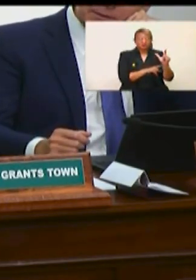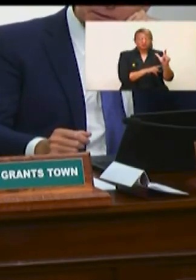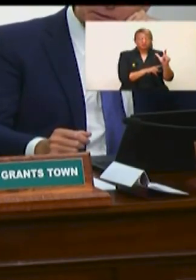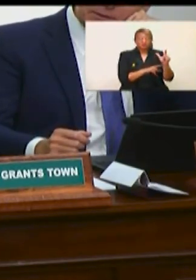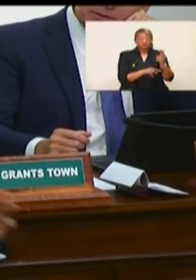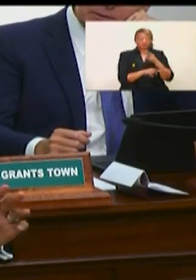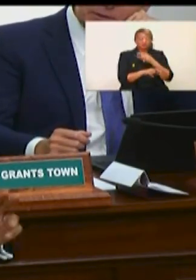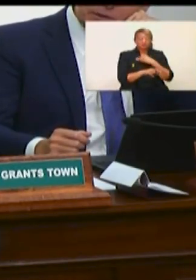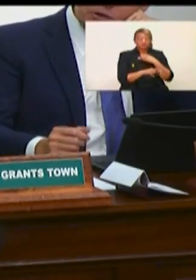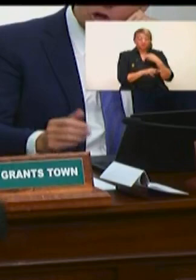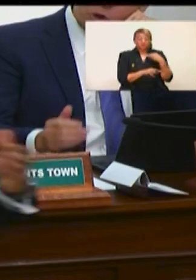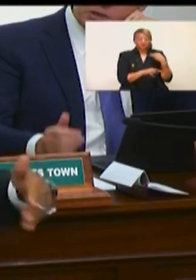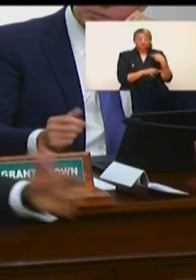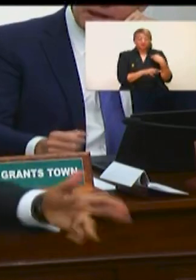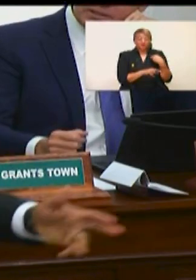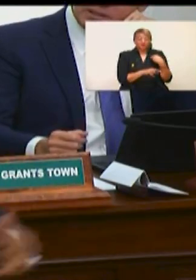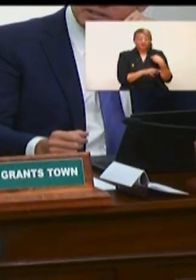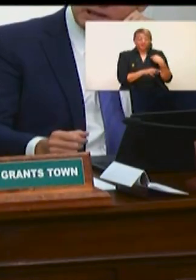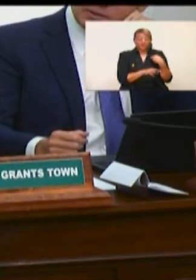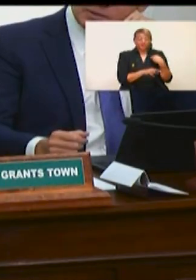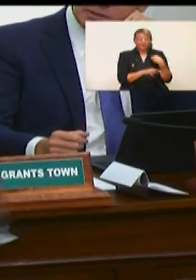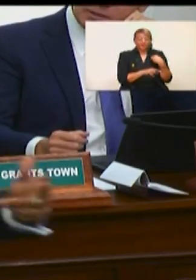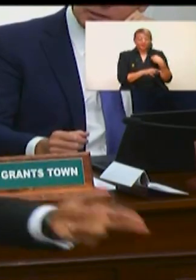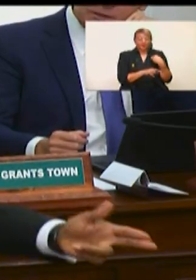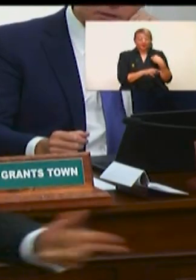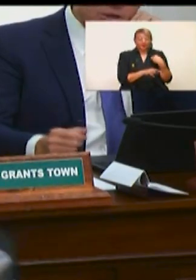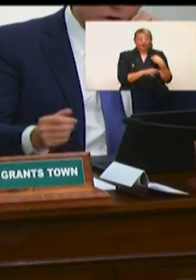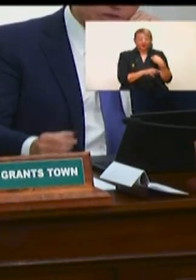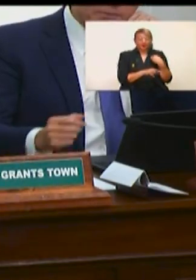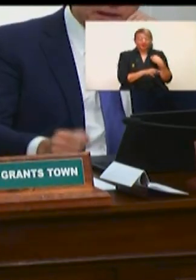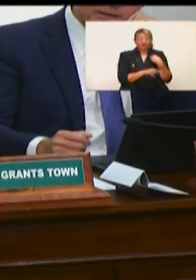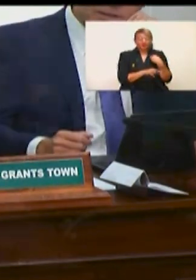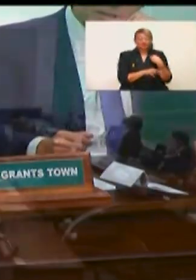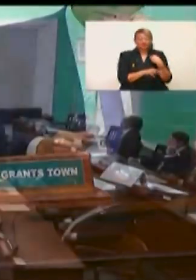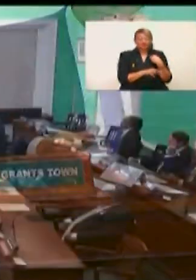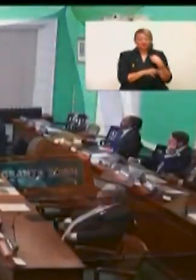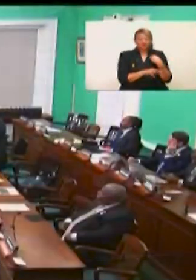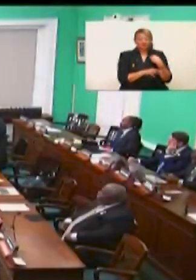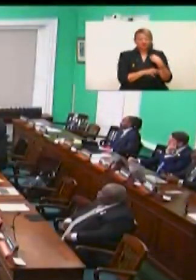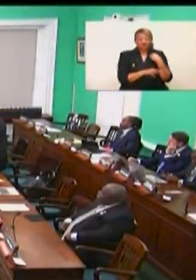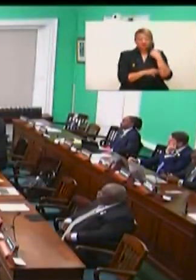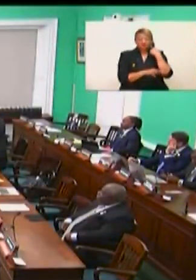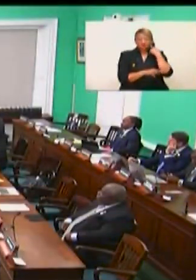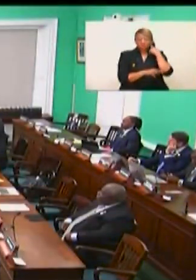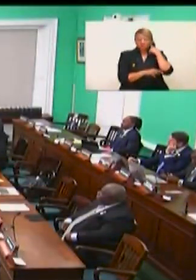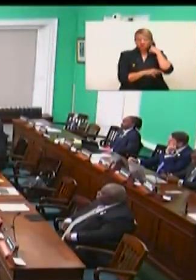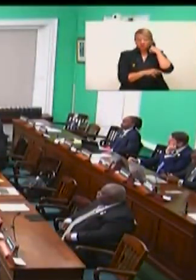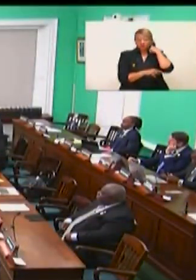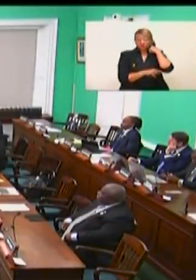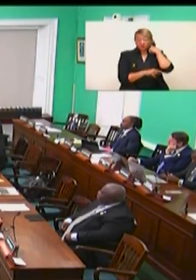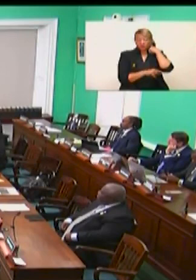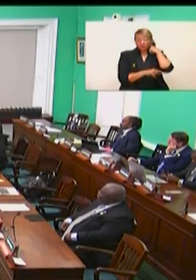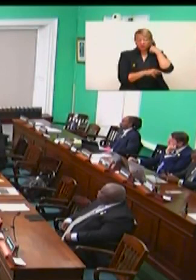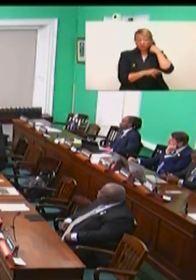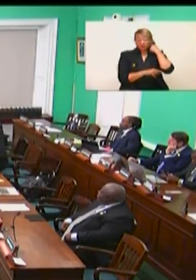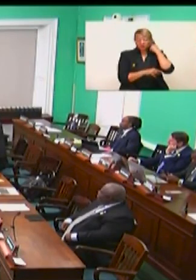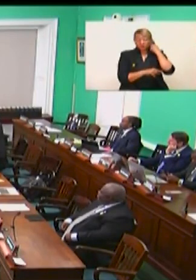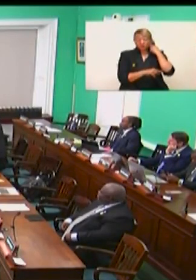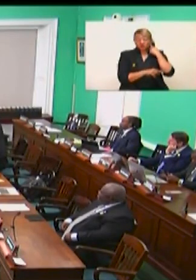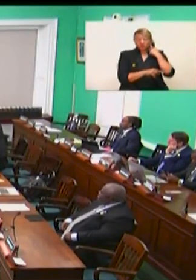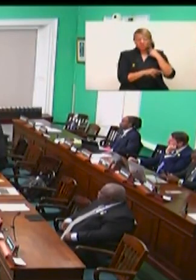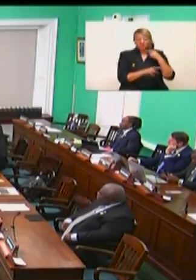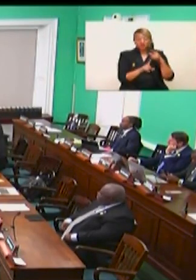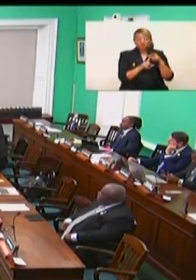members, Marco City has the floor. Sit down. Continue, Marco City. Yeah, once he's finished, once he's done. Mr. Deputy,